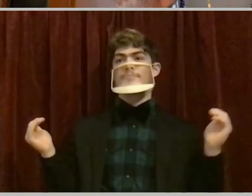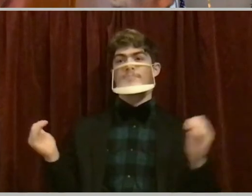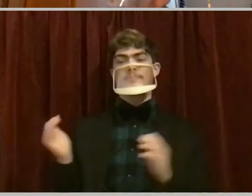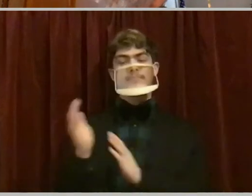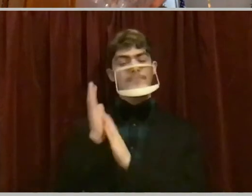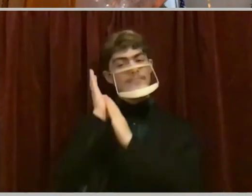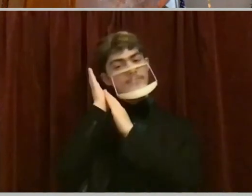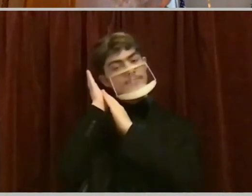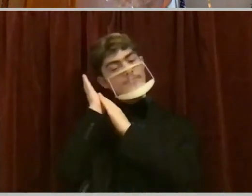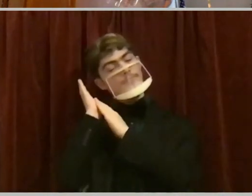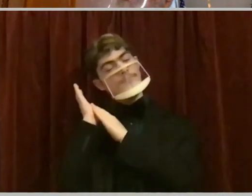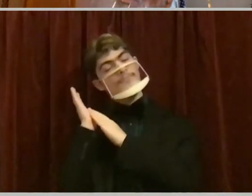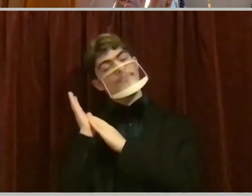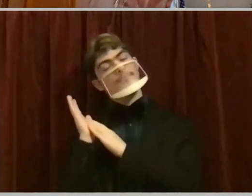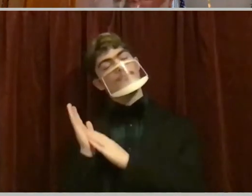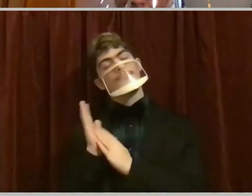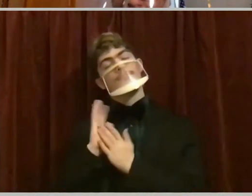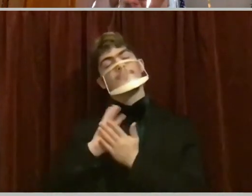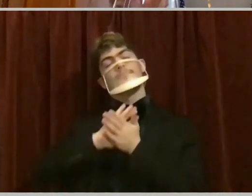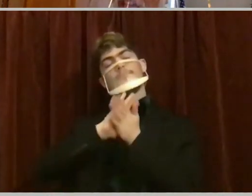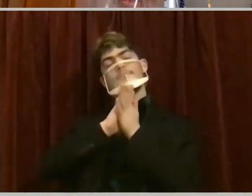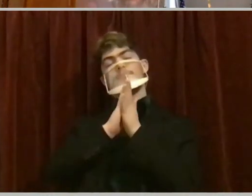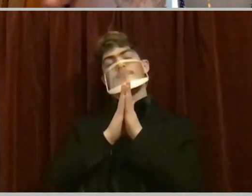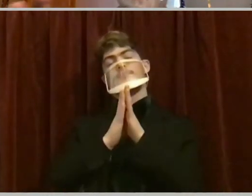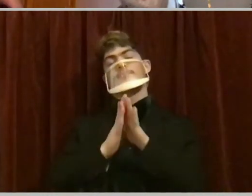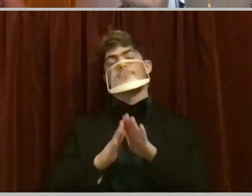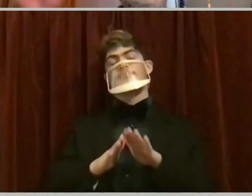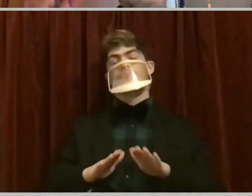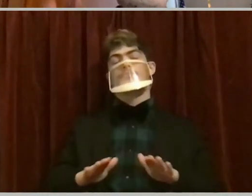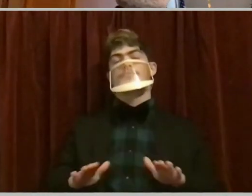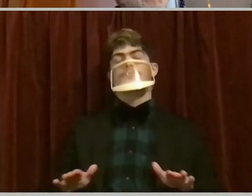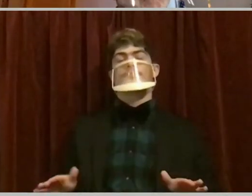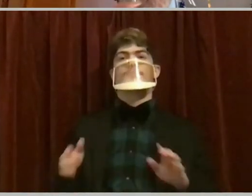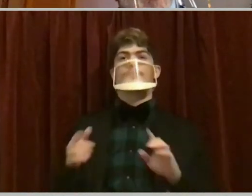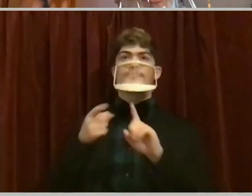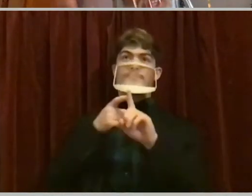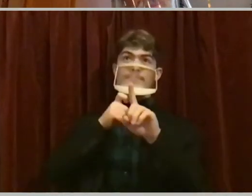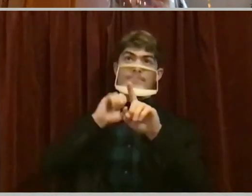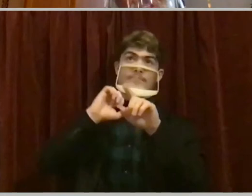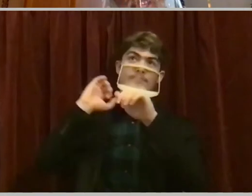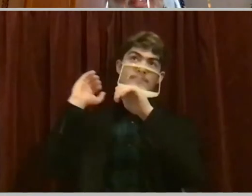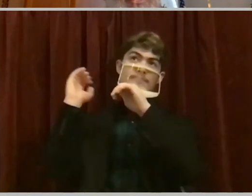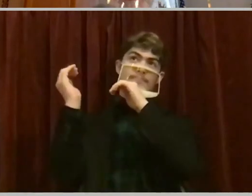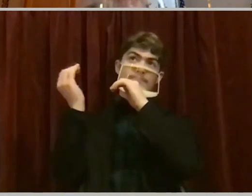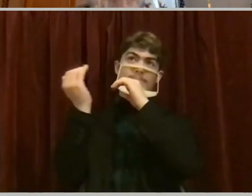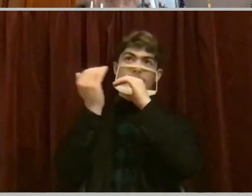peace, sleep in heavenly